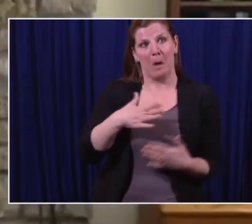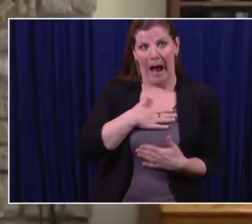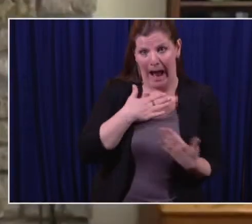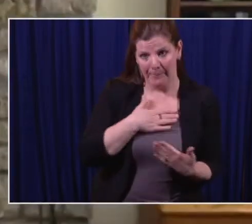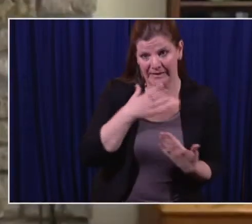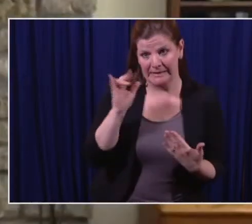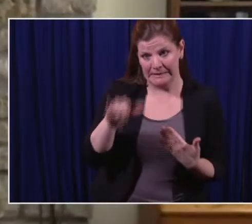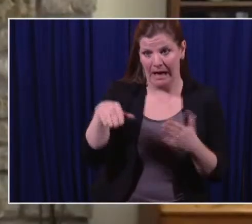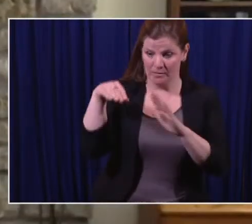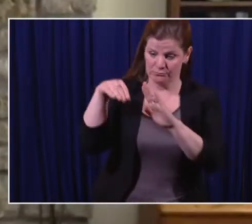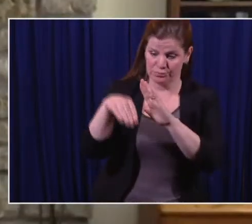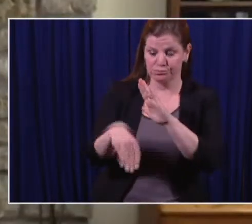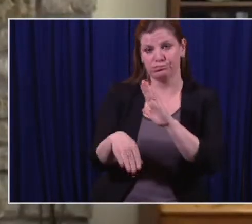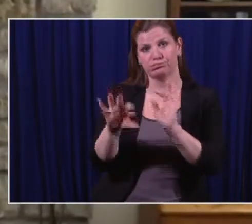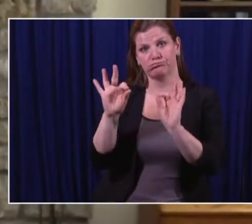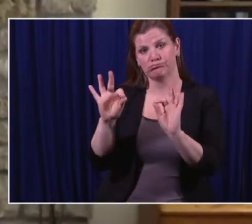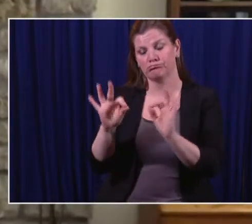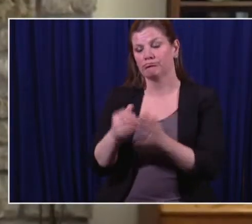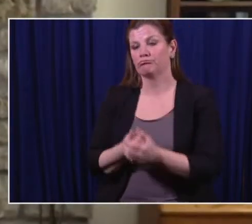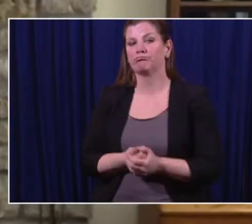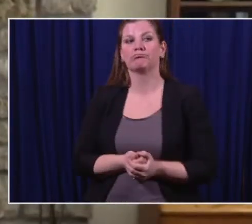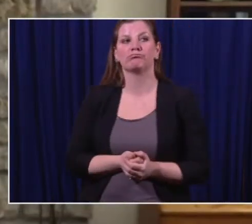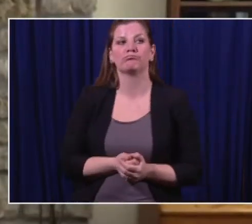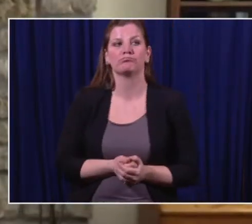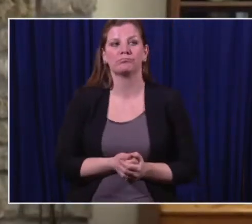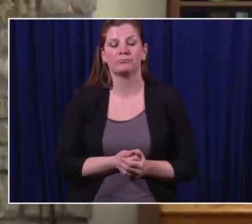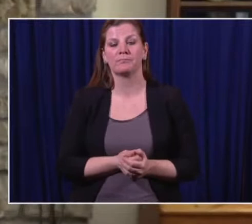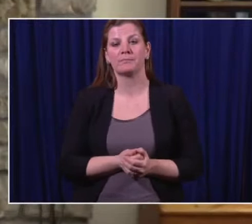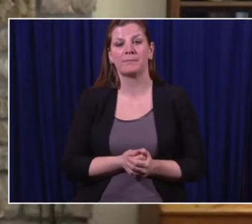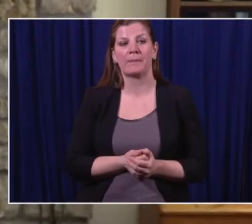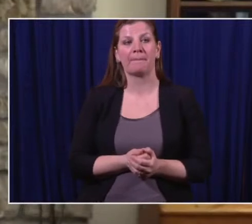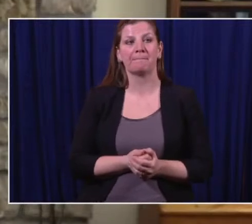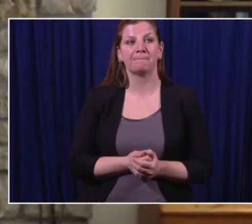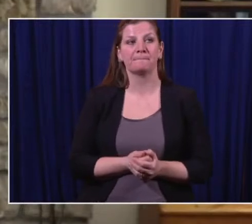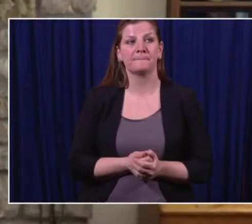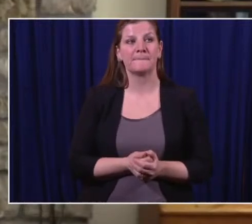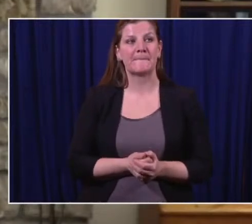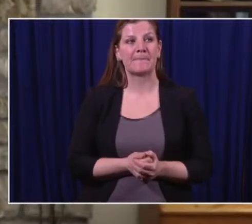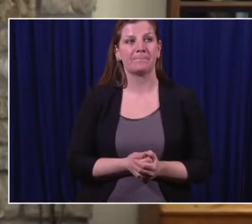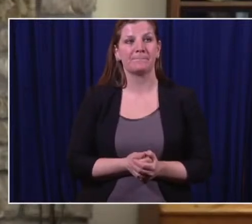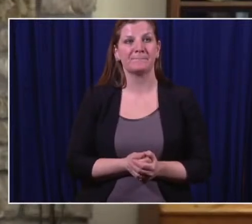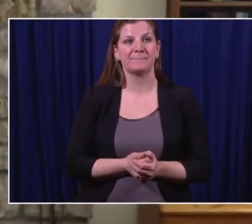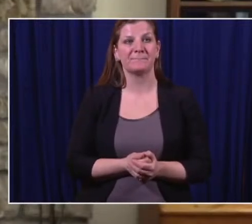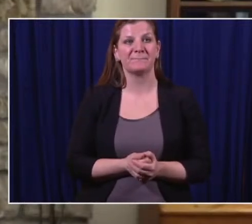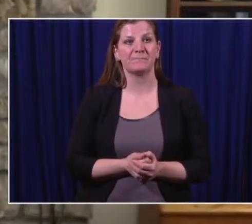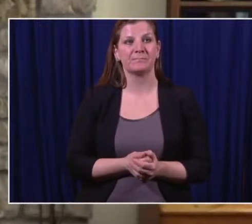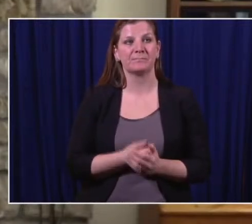as well. And we'll go to the next one, Eric.